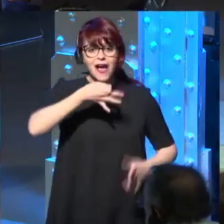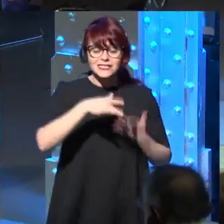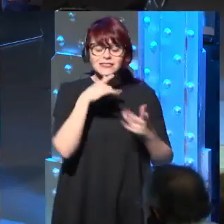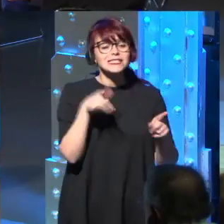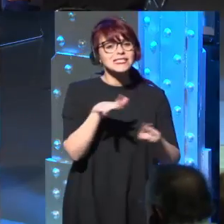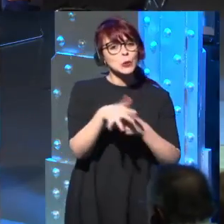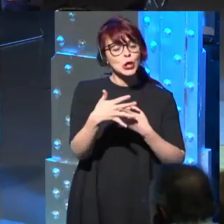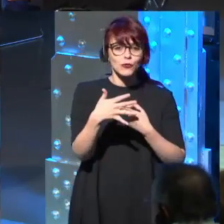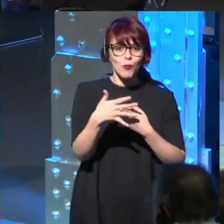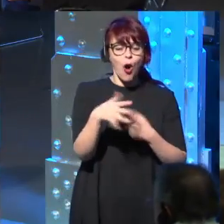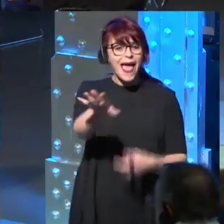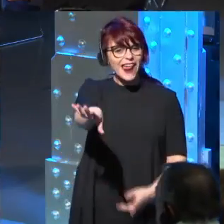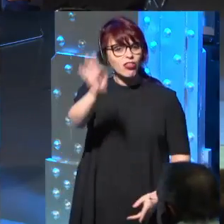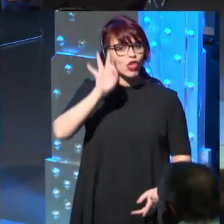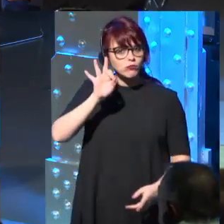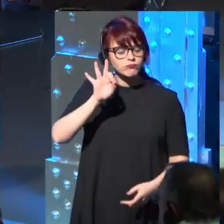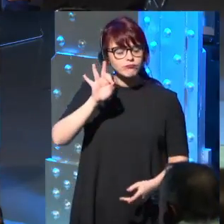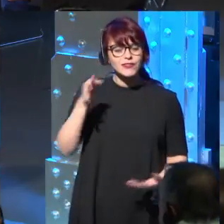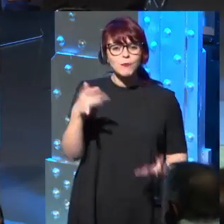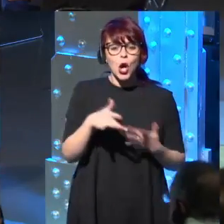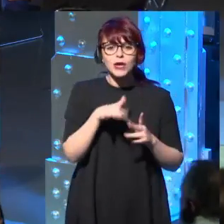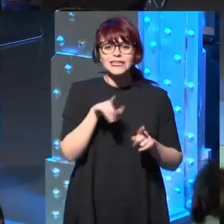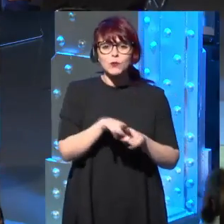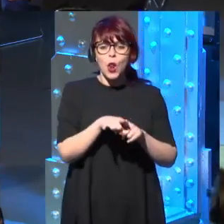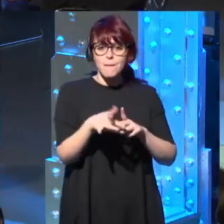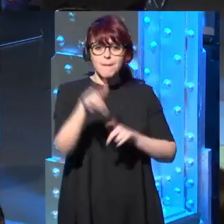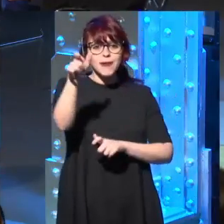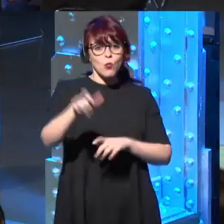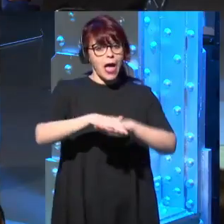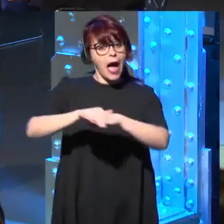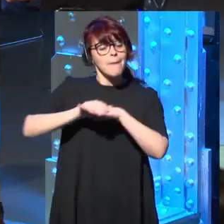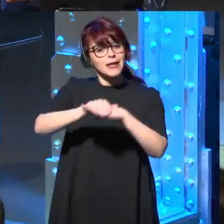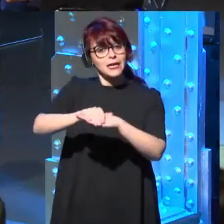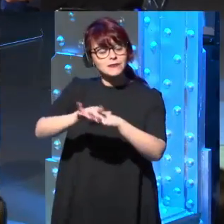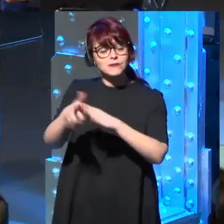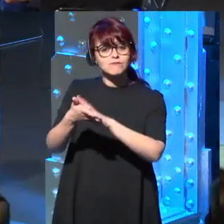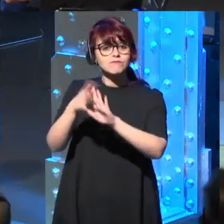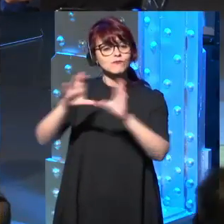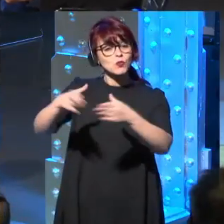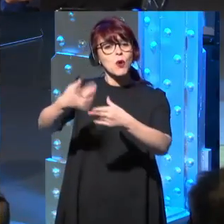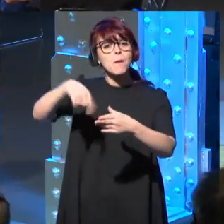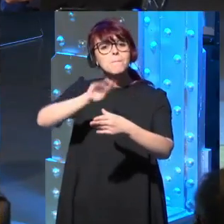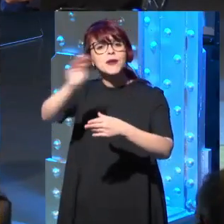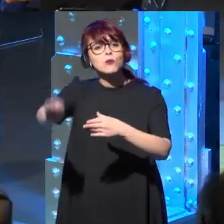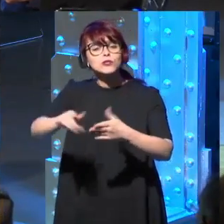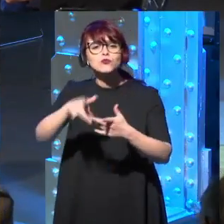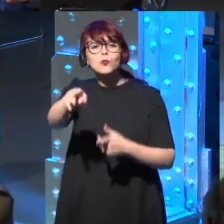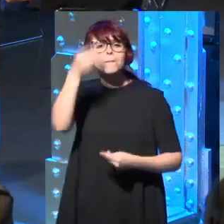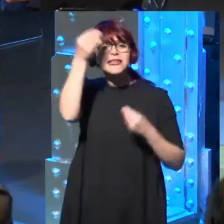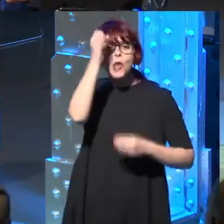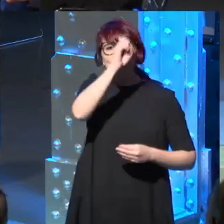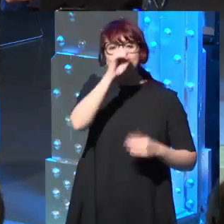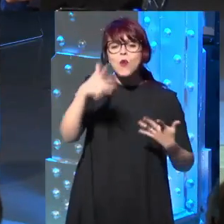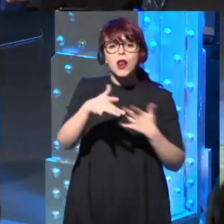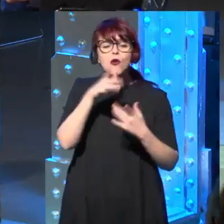my woman friends, I'm writing and I asked a red-haired woman friend, tell me about a story about